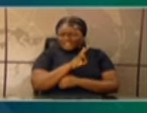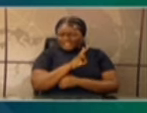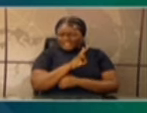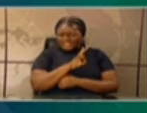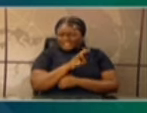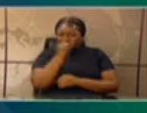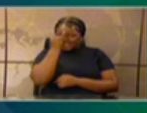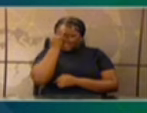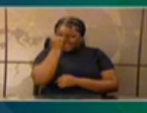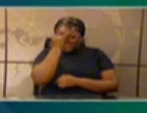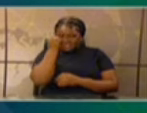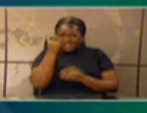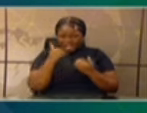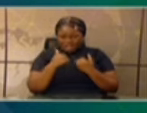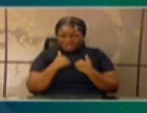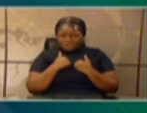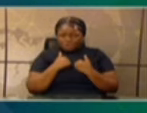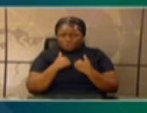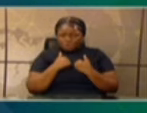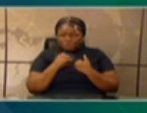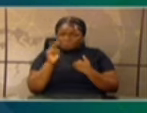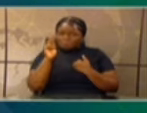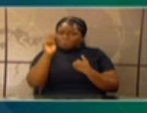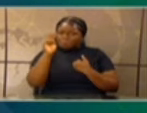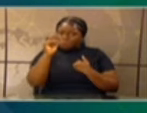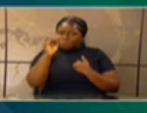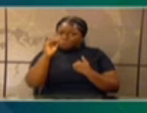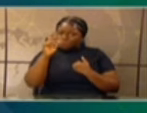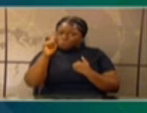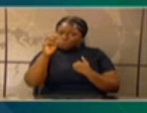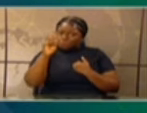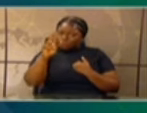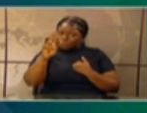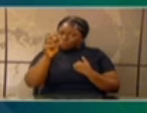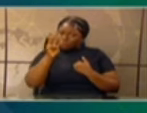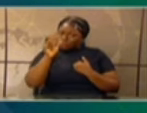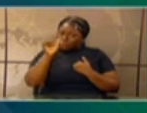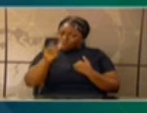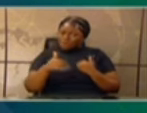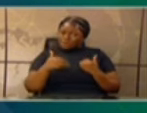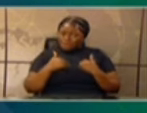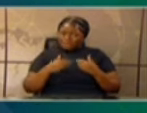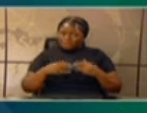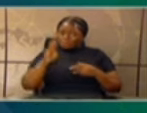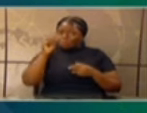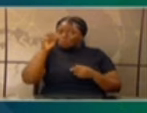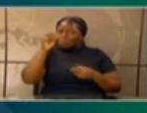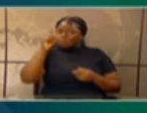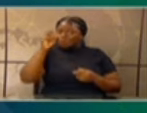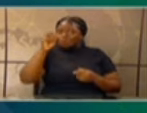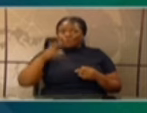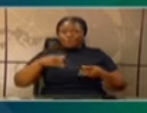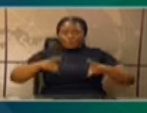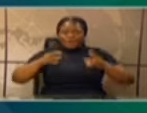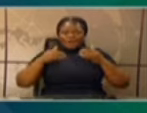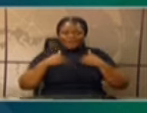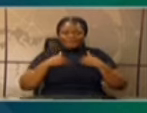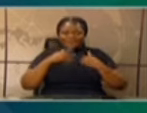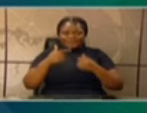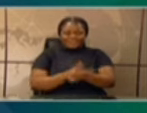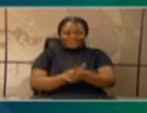Italy, our motorway just 7 kilometers, yani 8 mile. Ghana, yet you're over